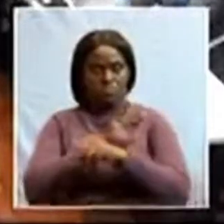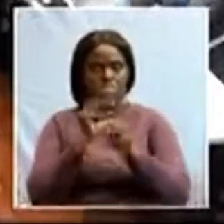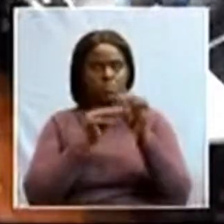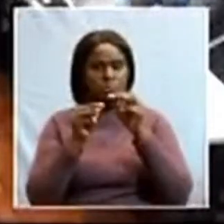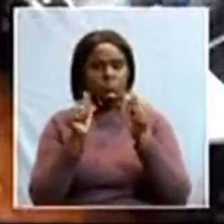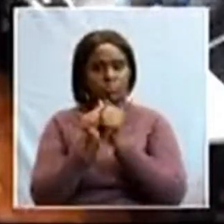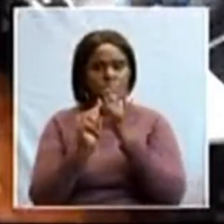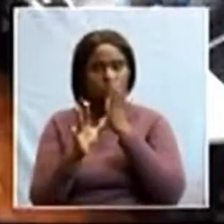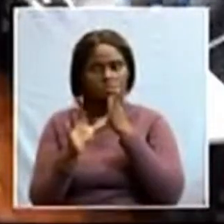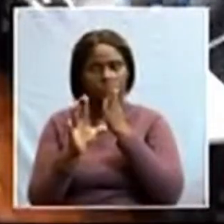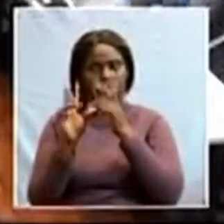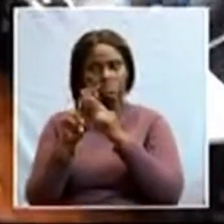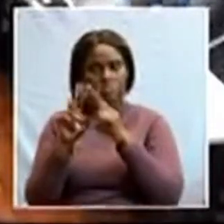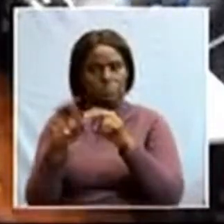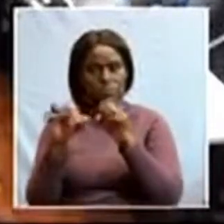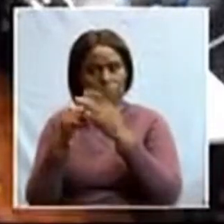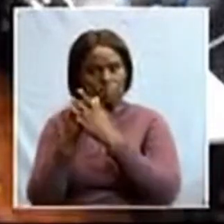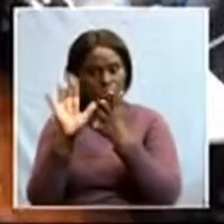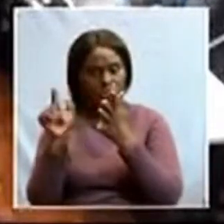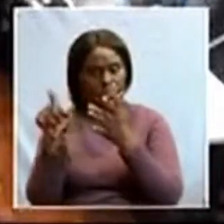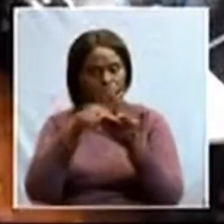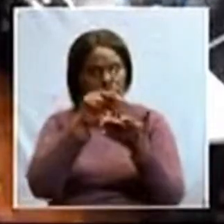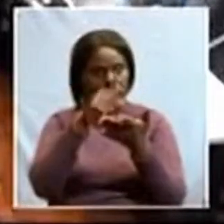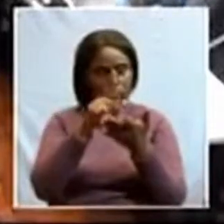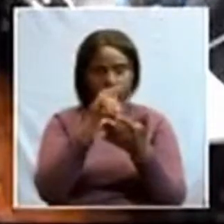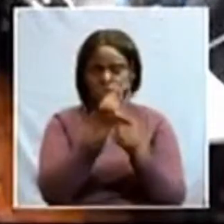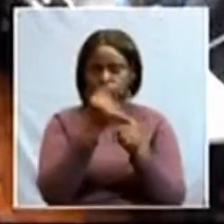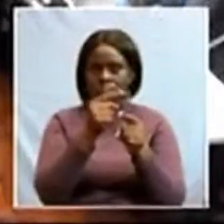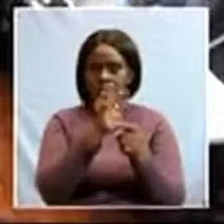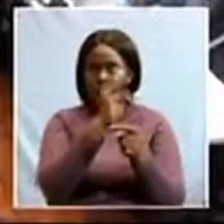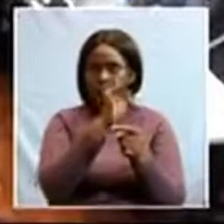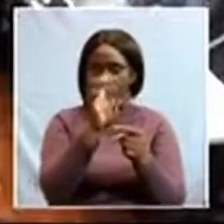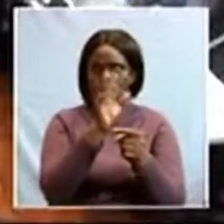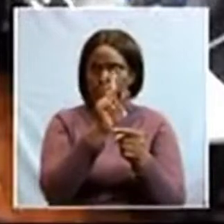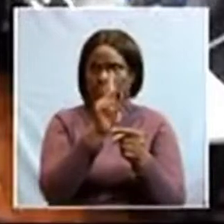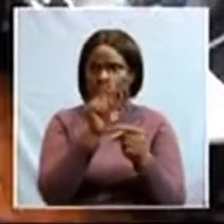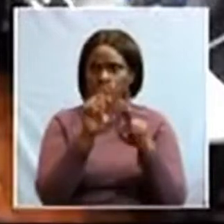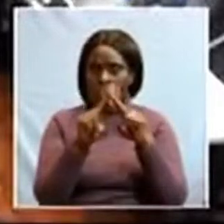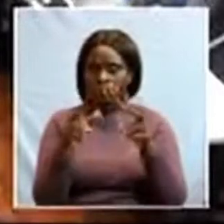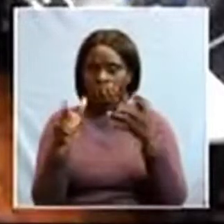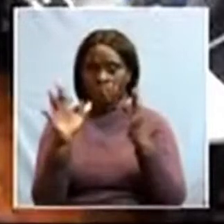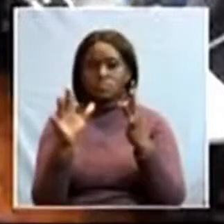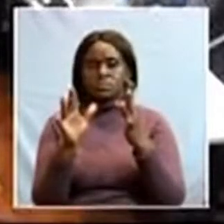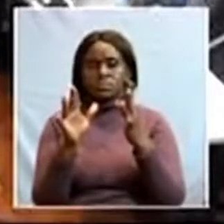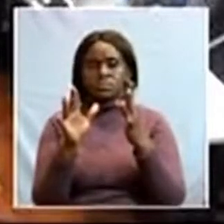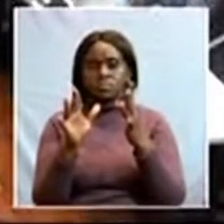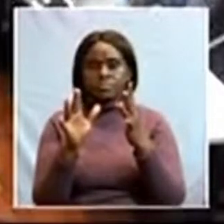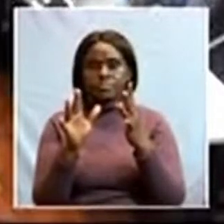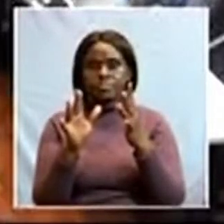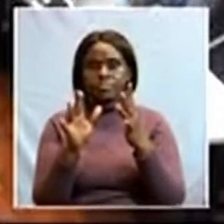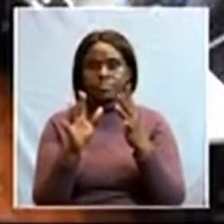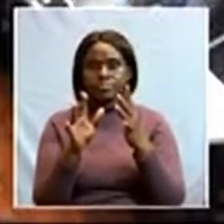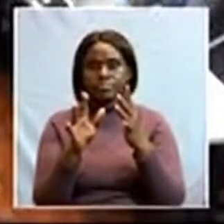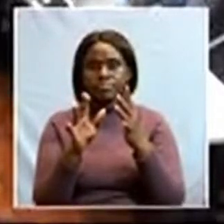Committee and the vice chair. How much do you pay them? We just pay them 600 kwacha as sitting allowance.